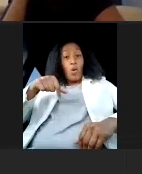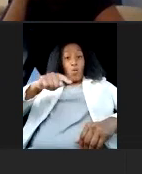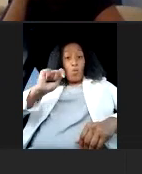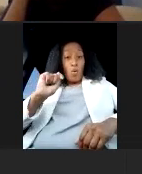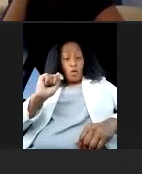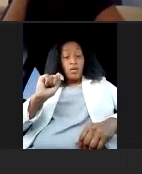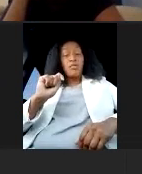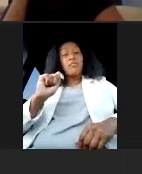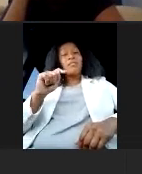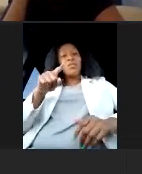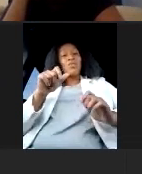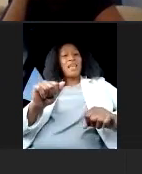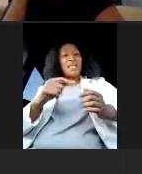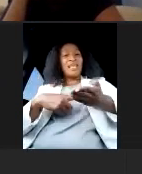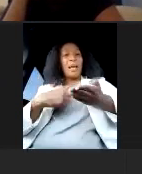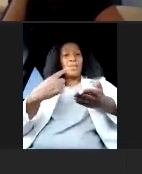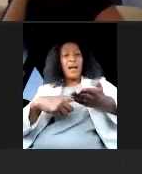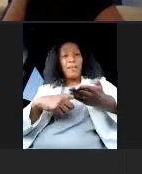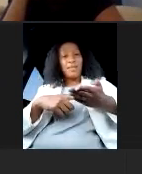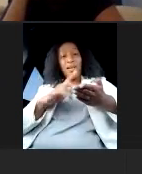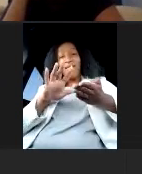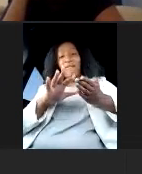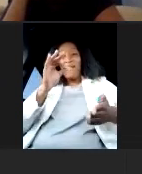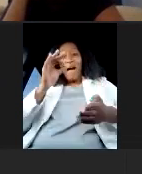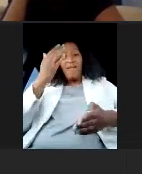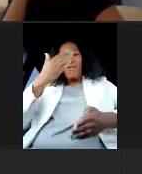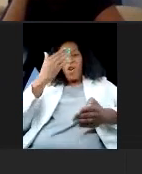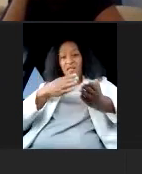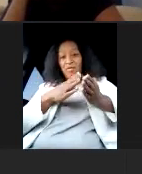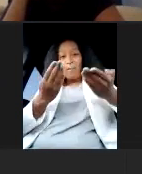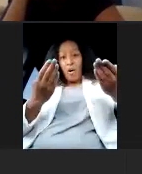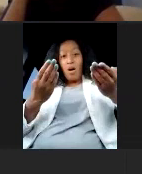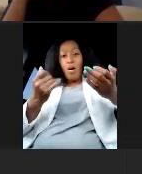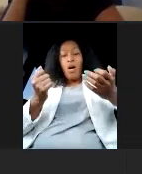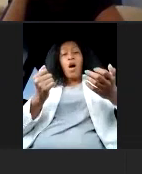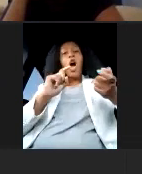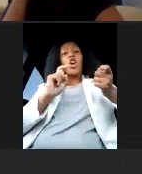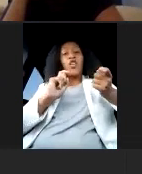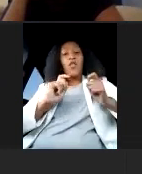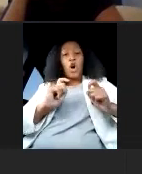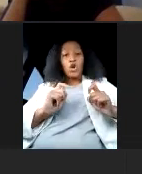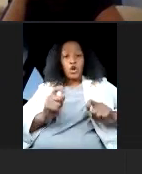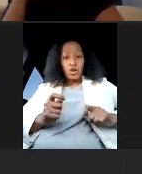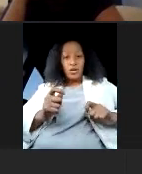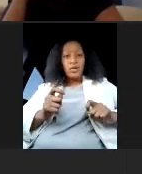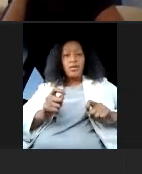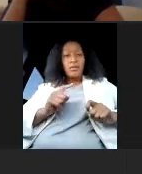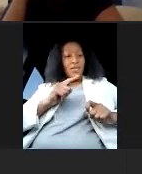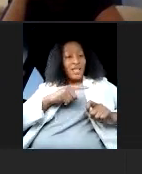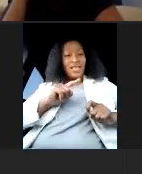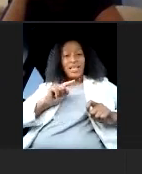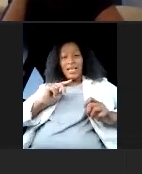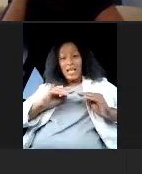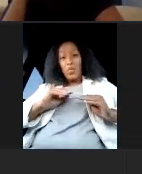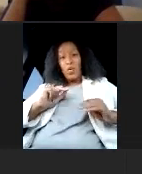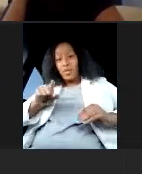appendix, you don't find all of the conversion factors you find the most logical